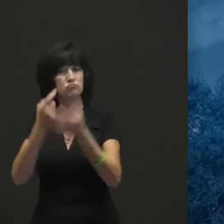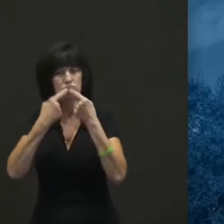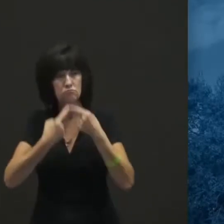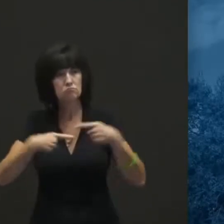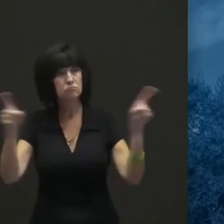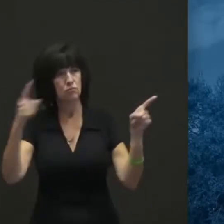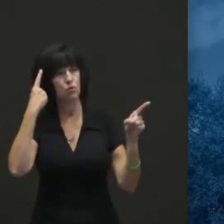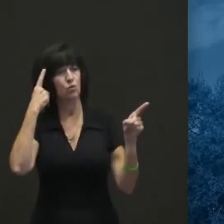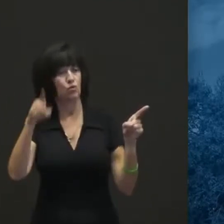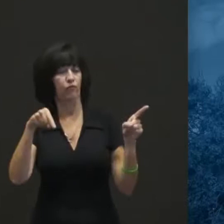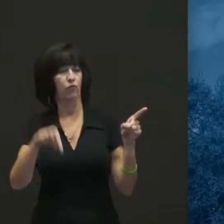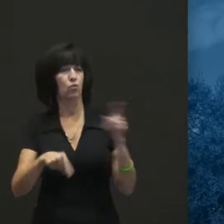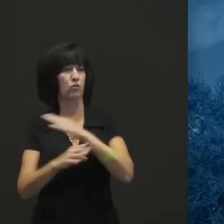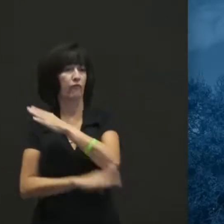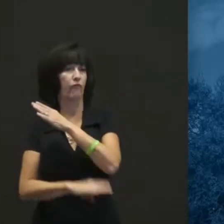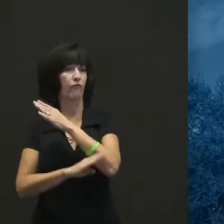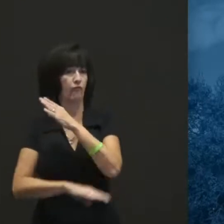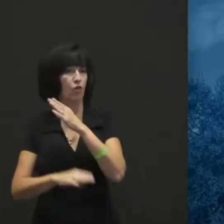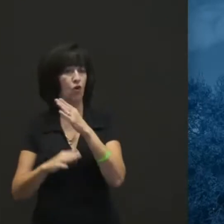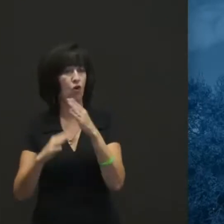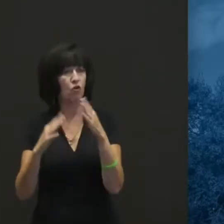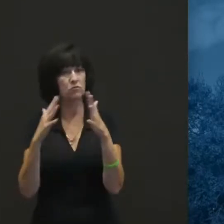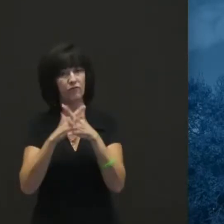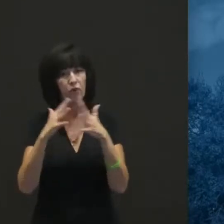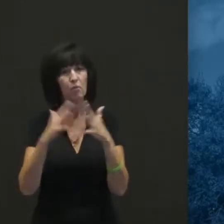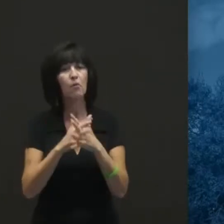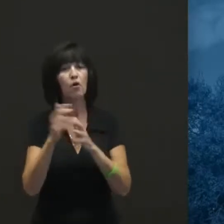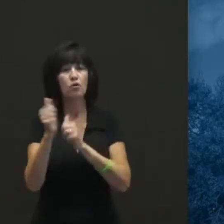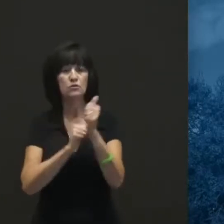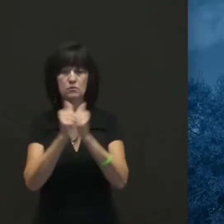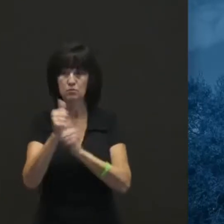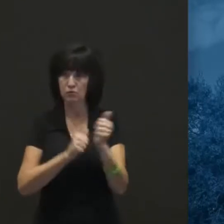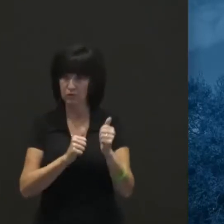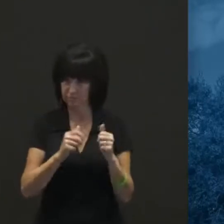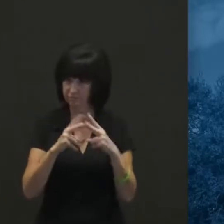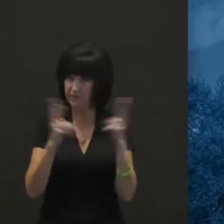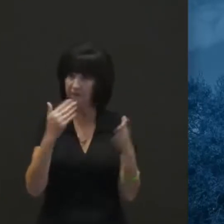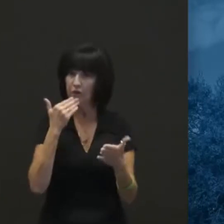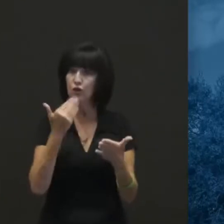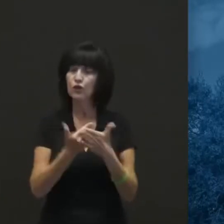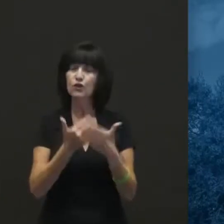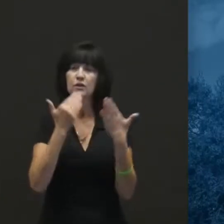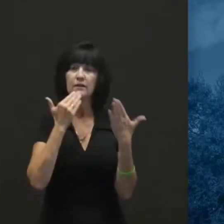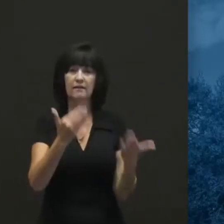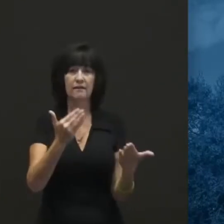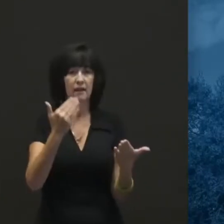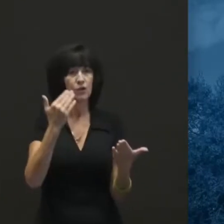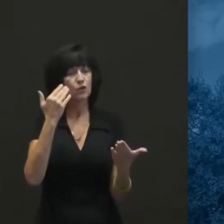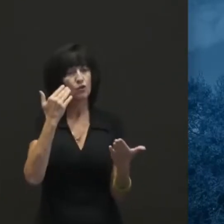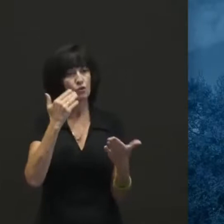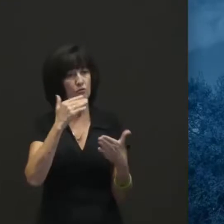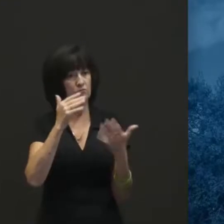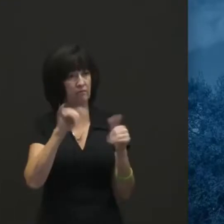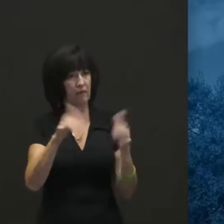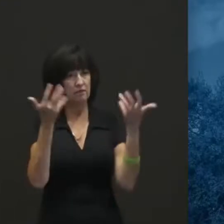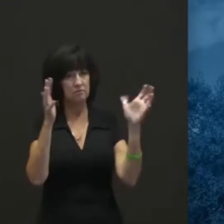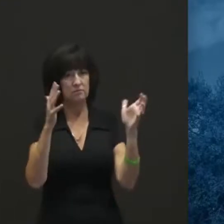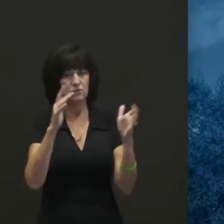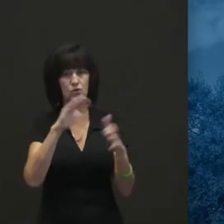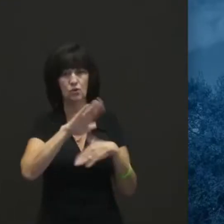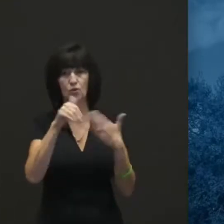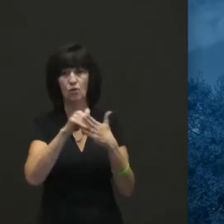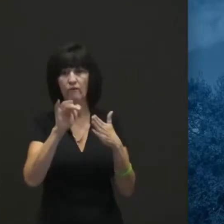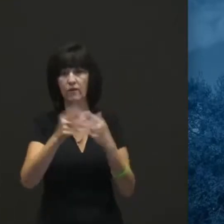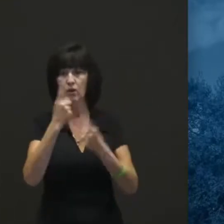sports. Very good. That's all the questions for today. Thank you to Secretary McGarrick for her great